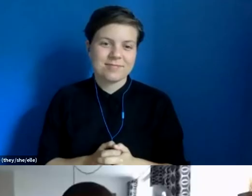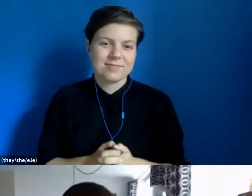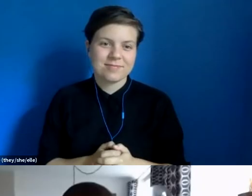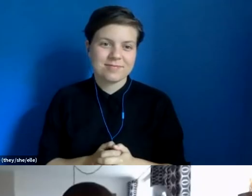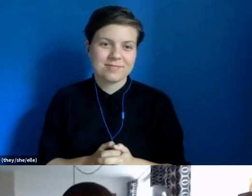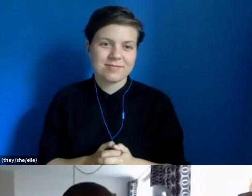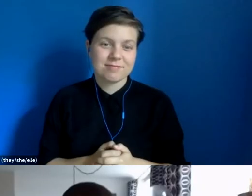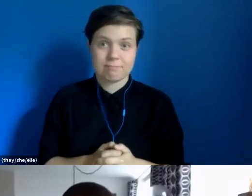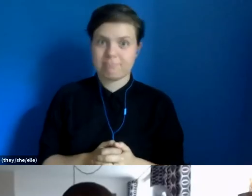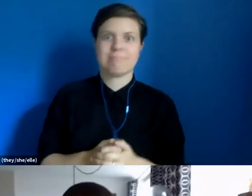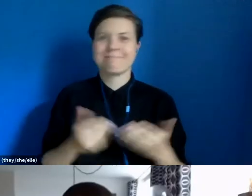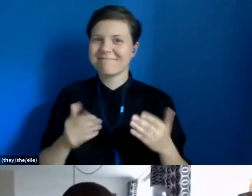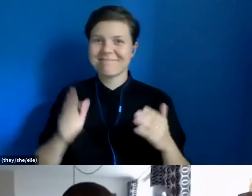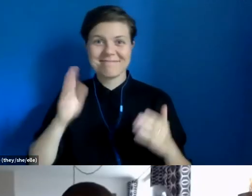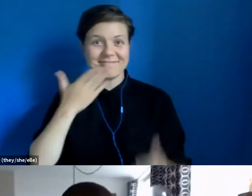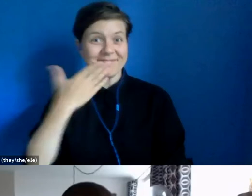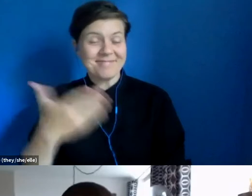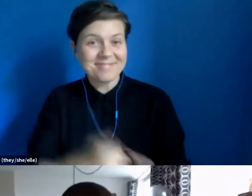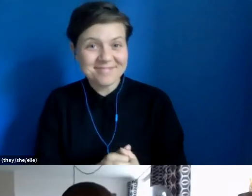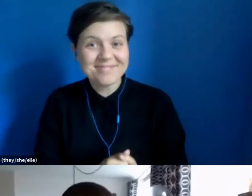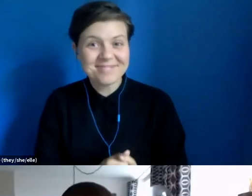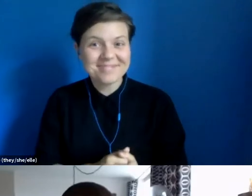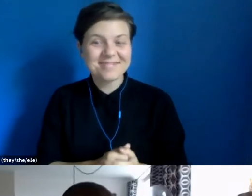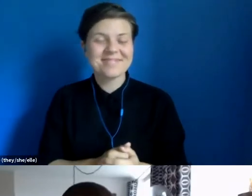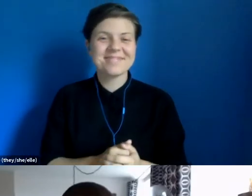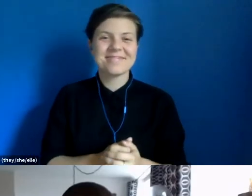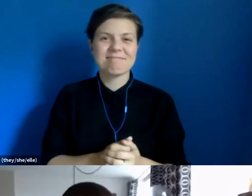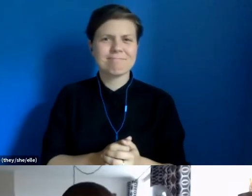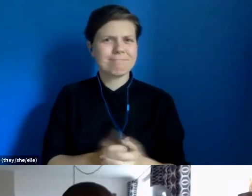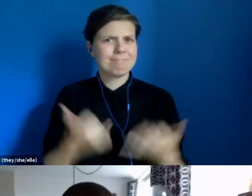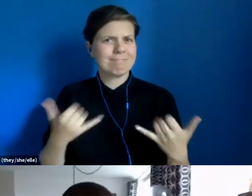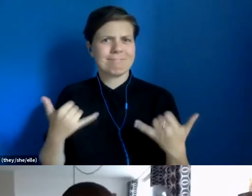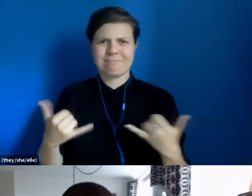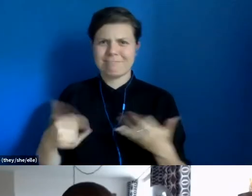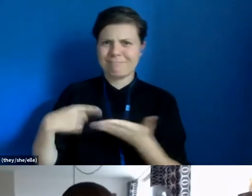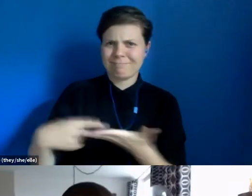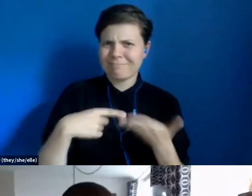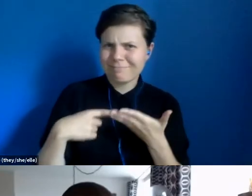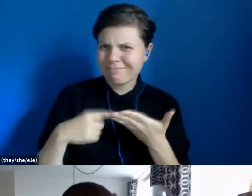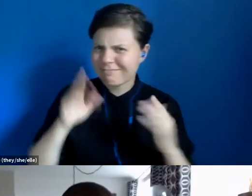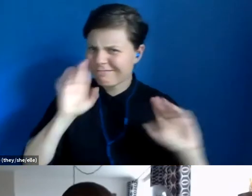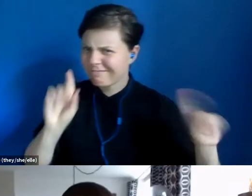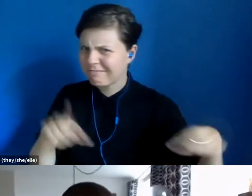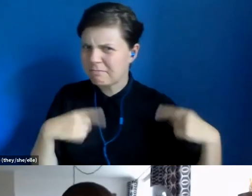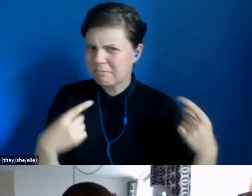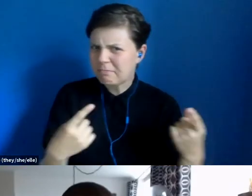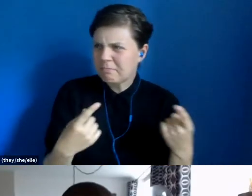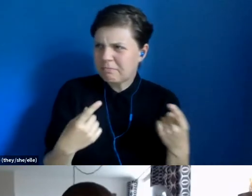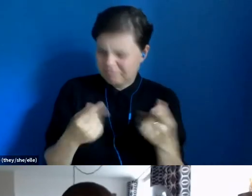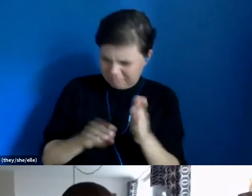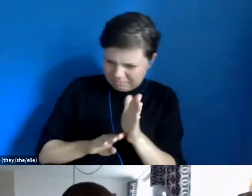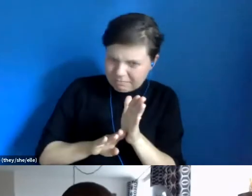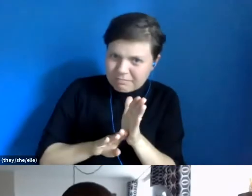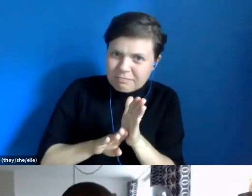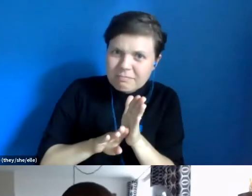Great. Well, thanks so much. I think this conversation feels like it's been a while in the making, because certainly